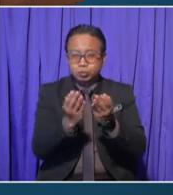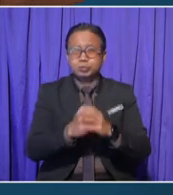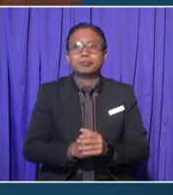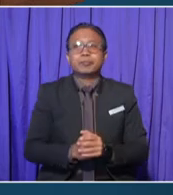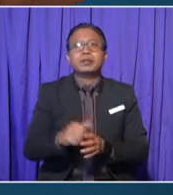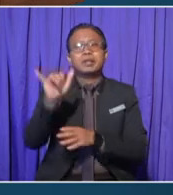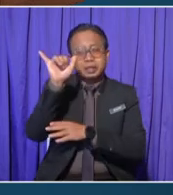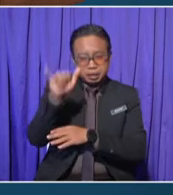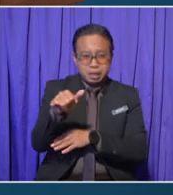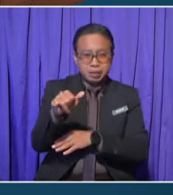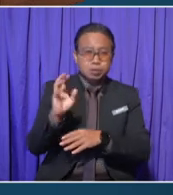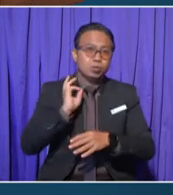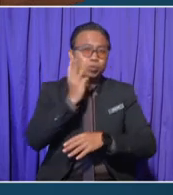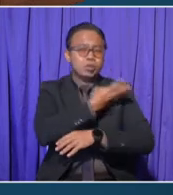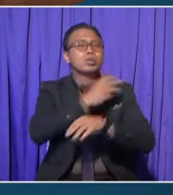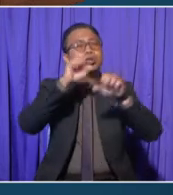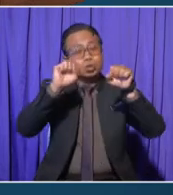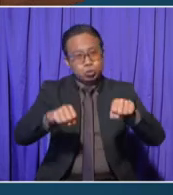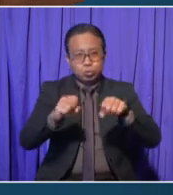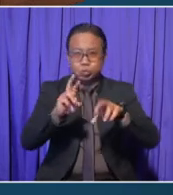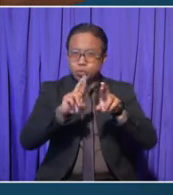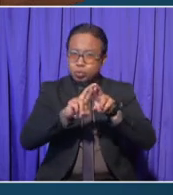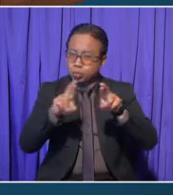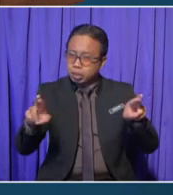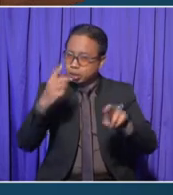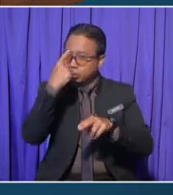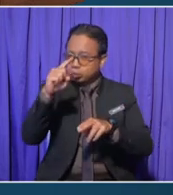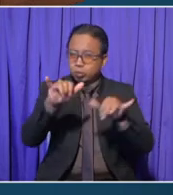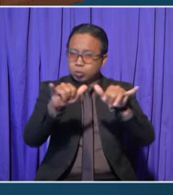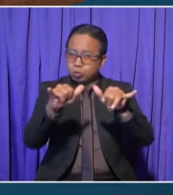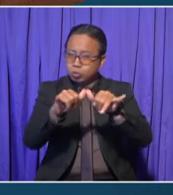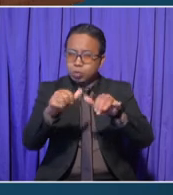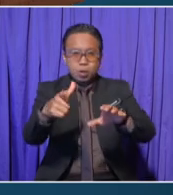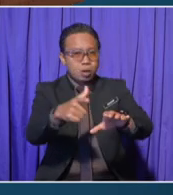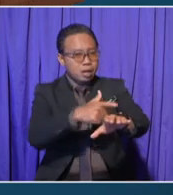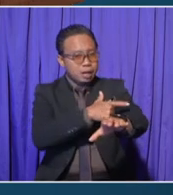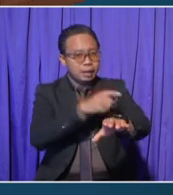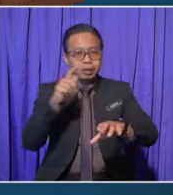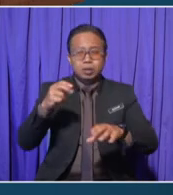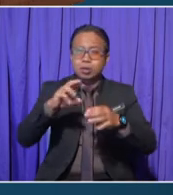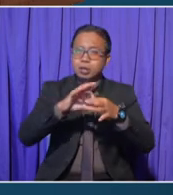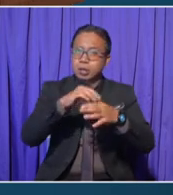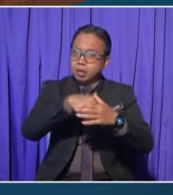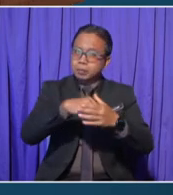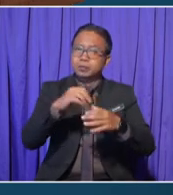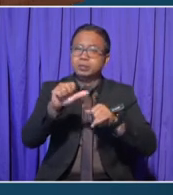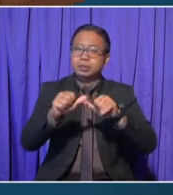Yes, we can use a ruler to measure the length of the science textbook.